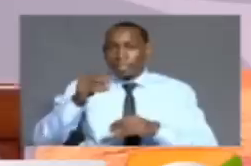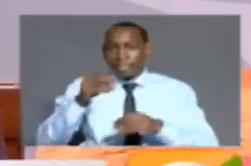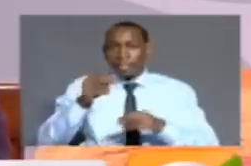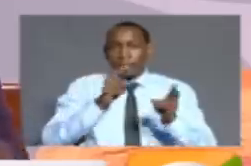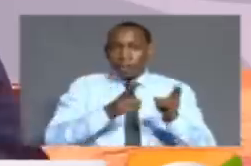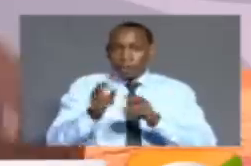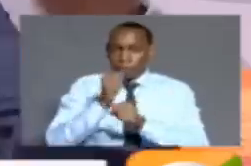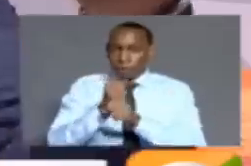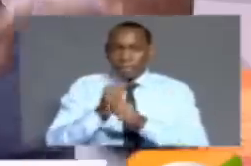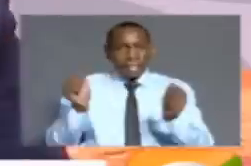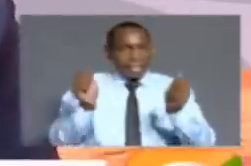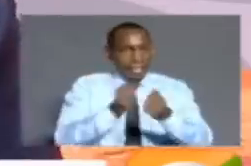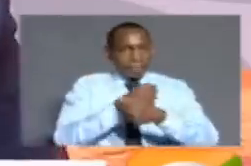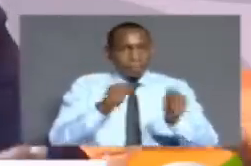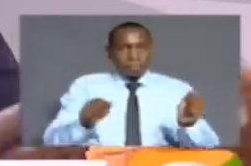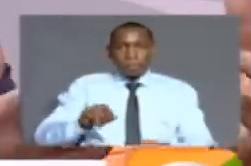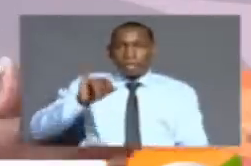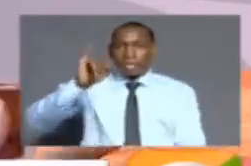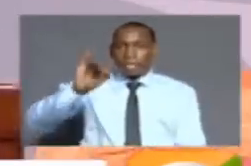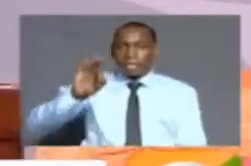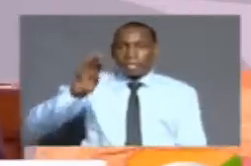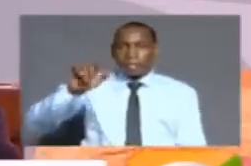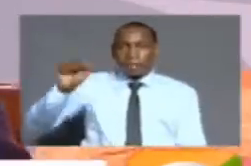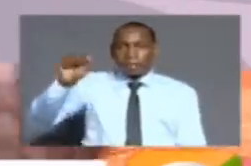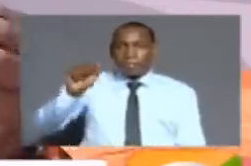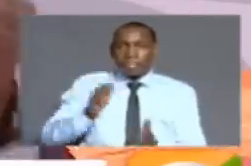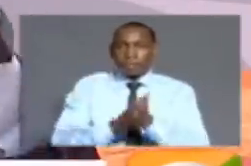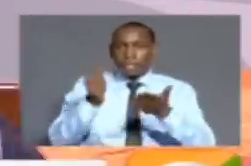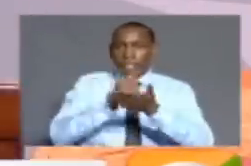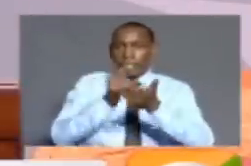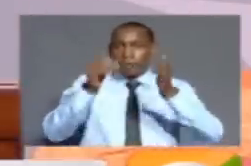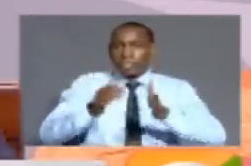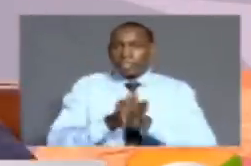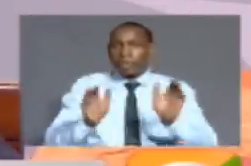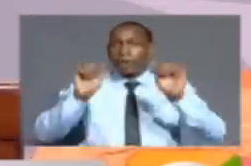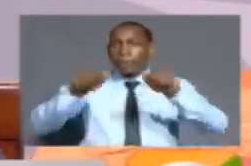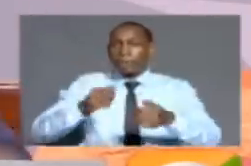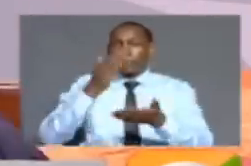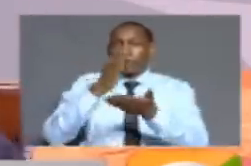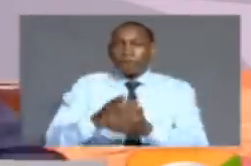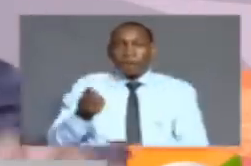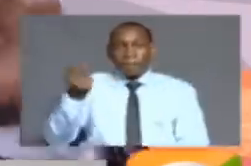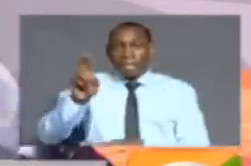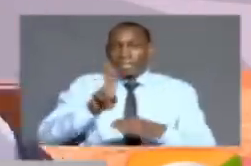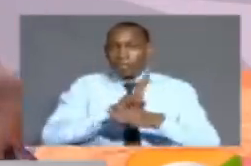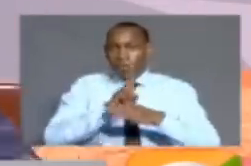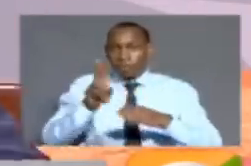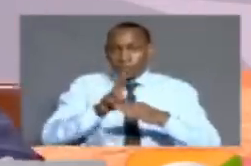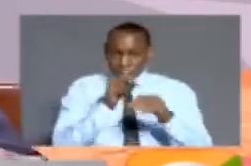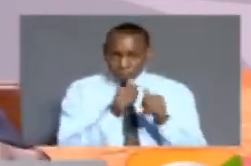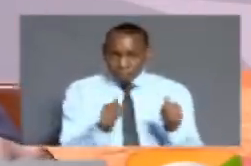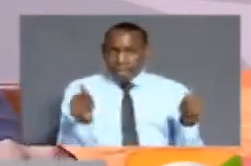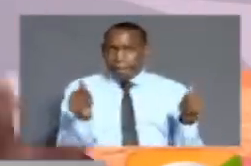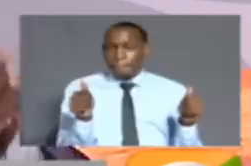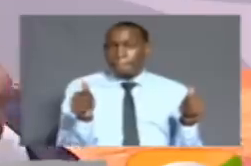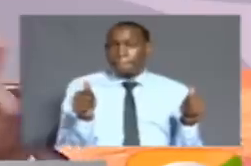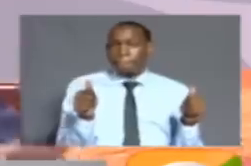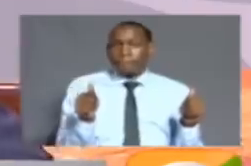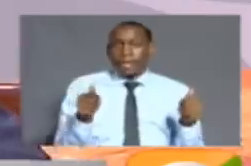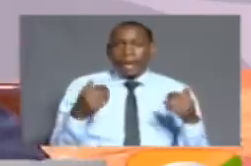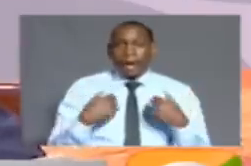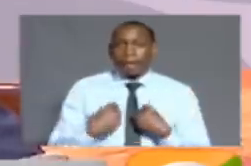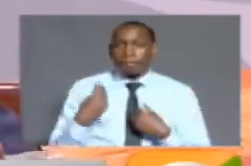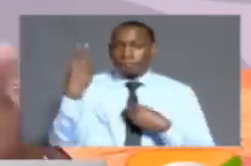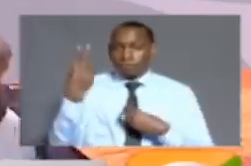no way that even IFMIS or even the Auditor General will be able to ascertain that that money was used the right way. So there are two